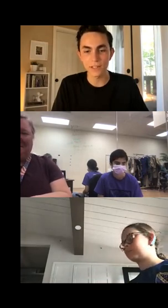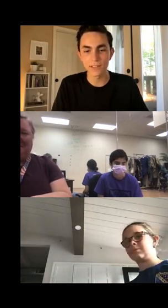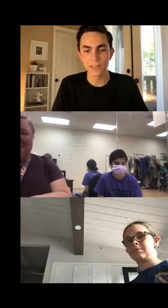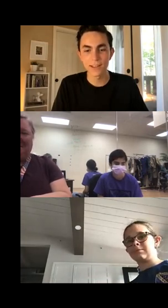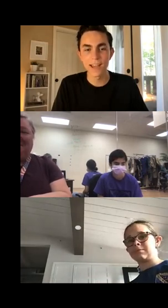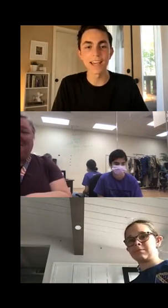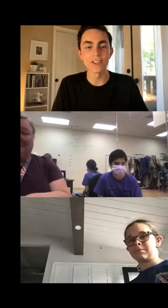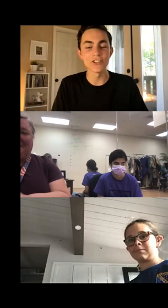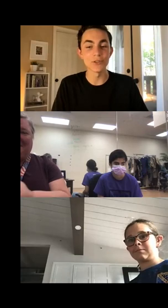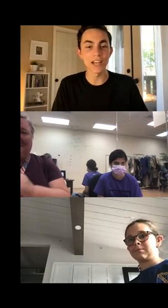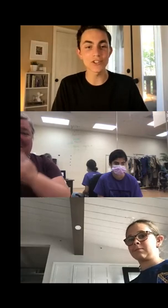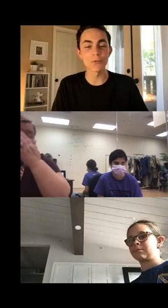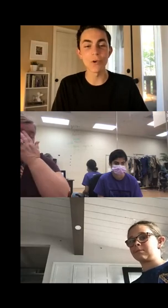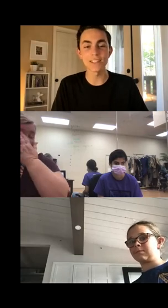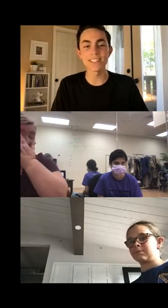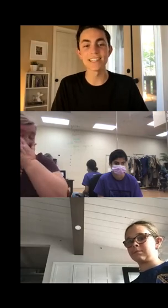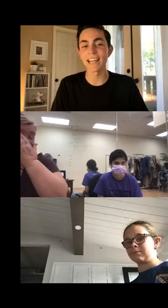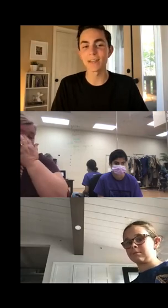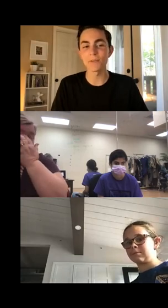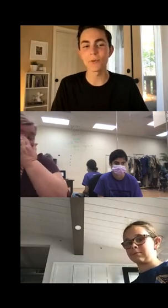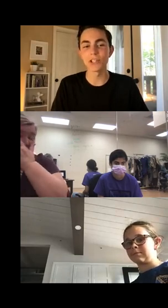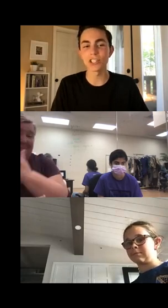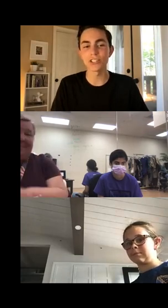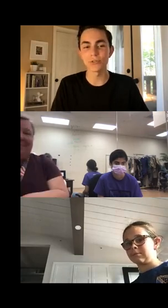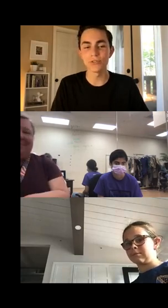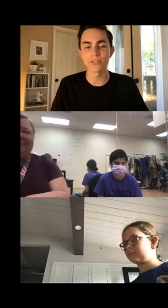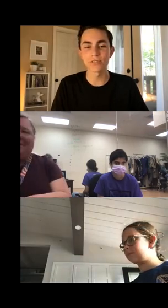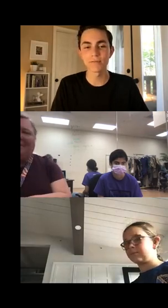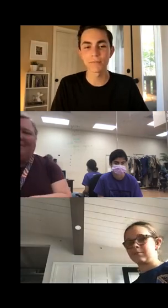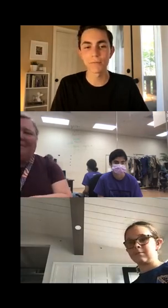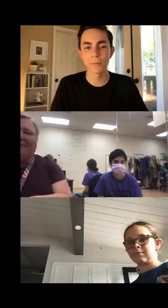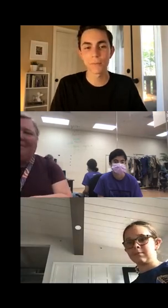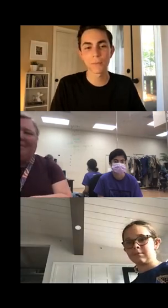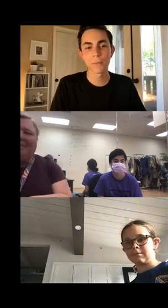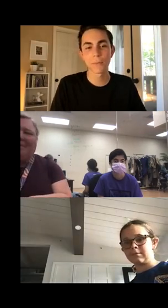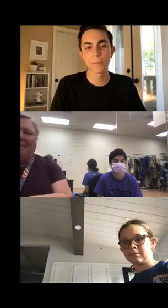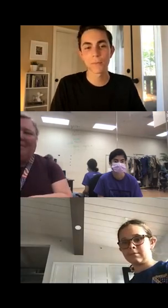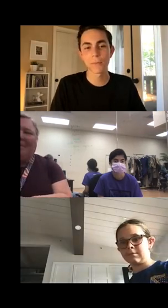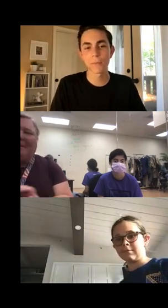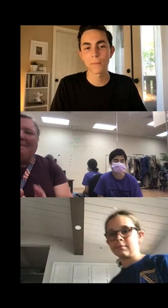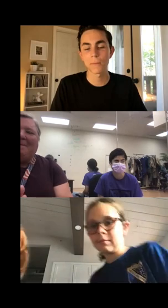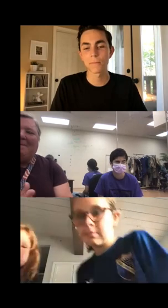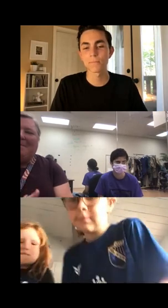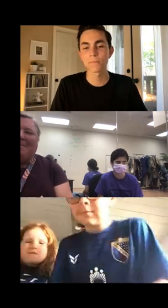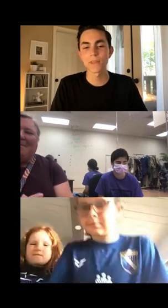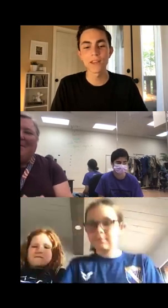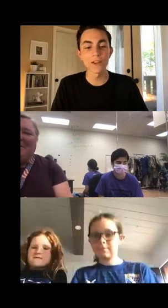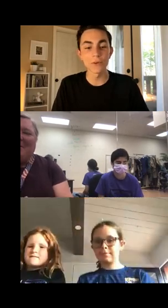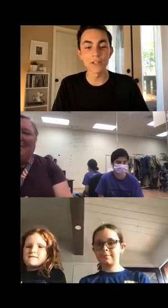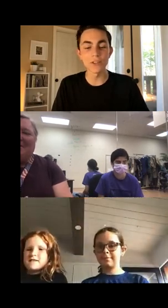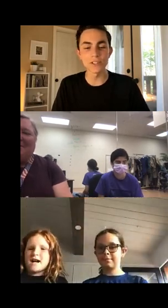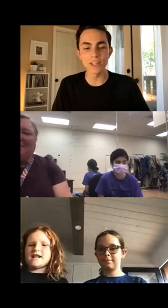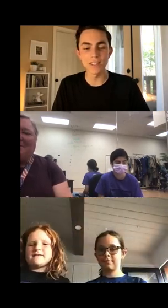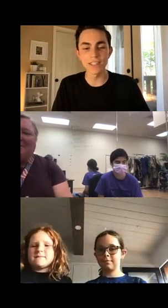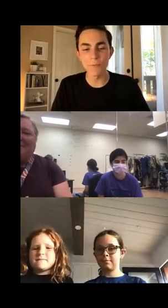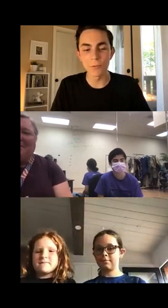All right. Hannah, did you catch what name Quinn just used? No, sorry, I wasn't.